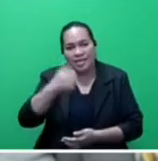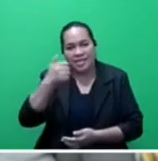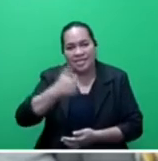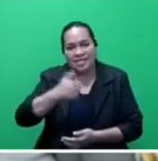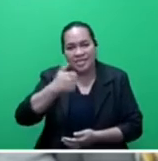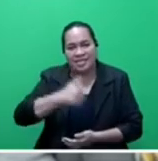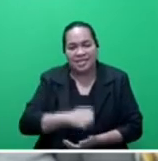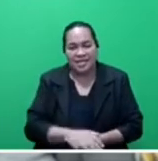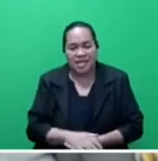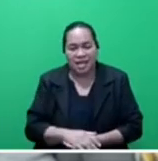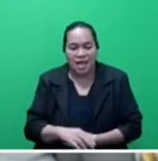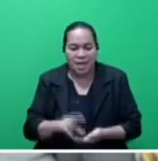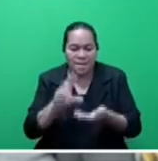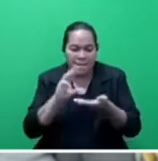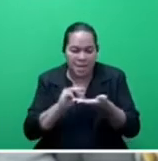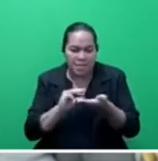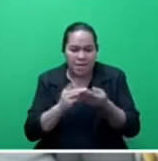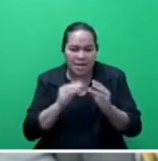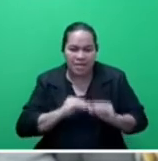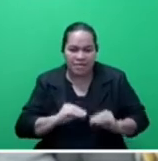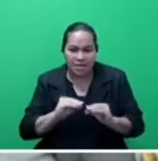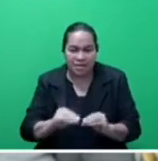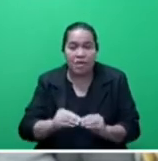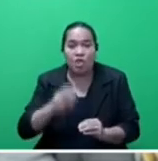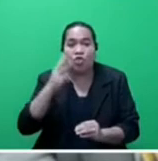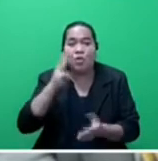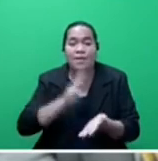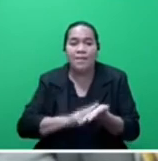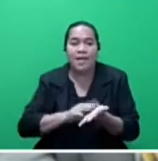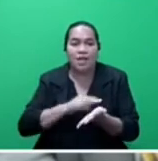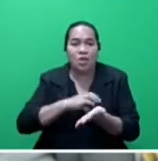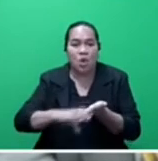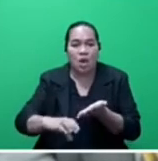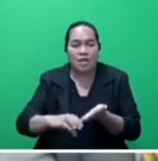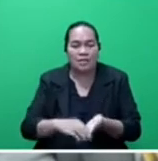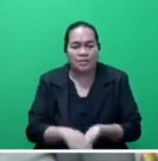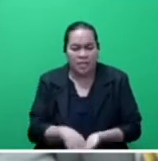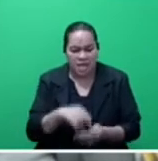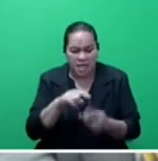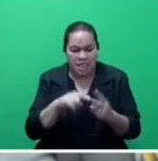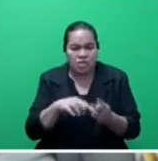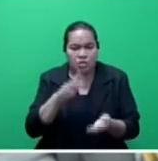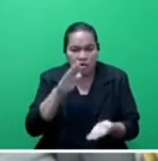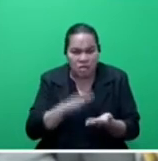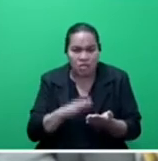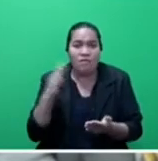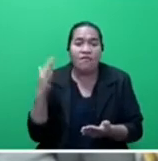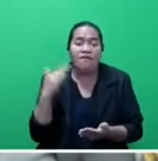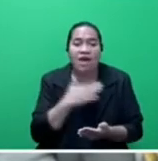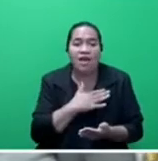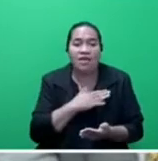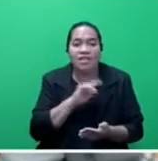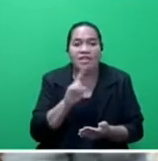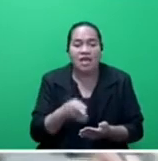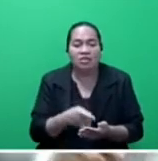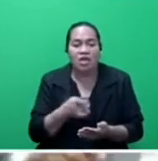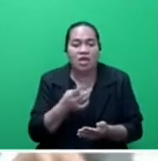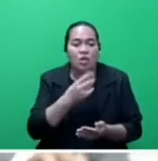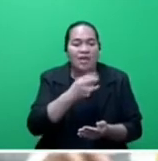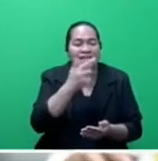with a minimum investment of $3 million. This was reduced to $500,000 in